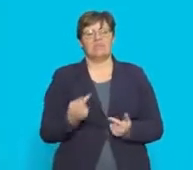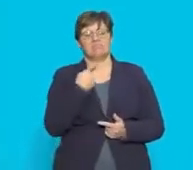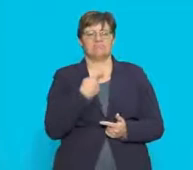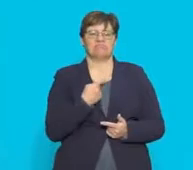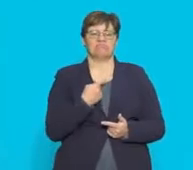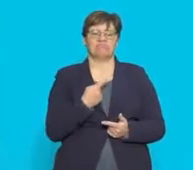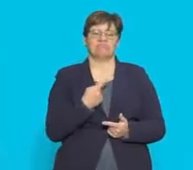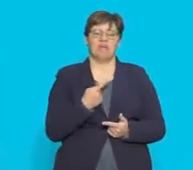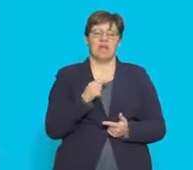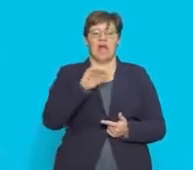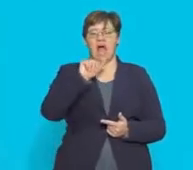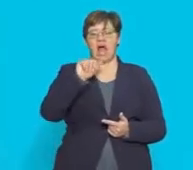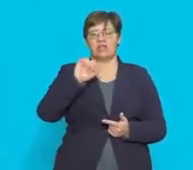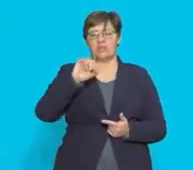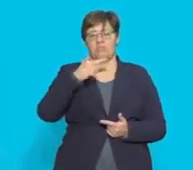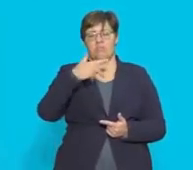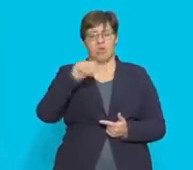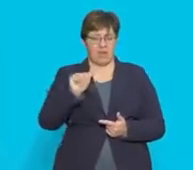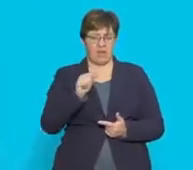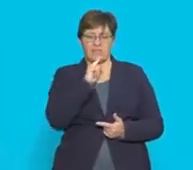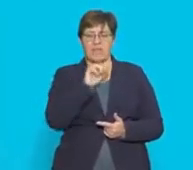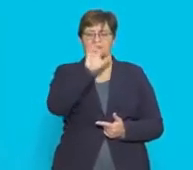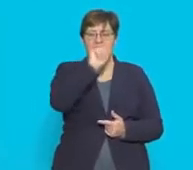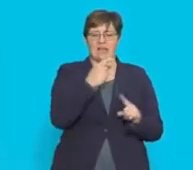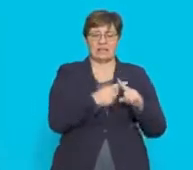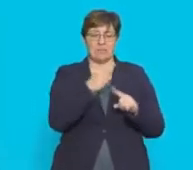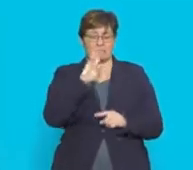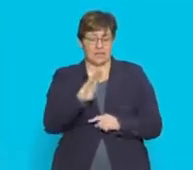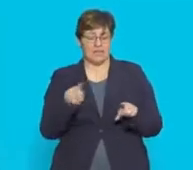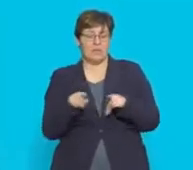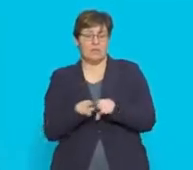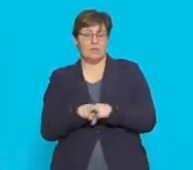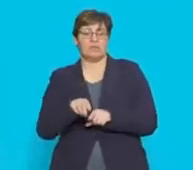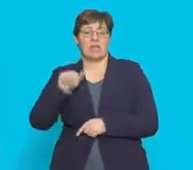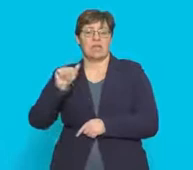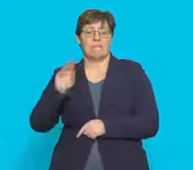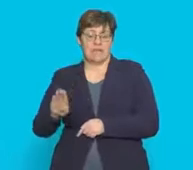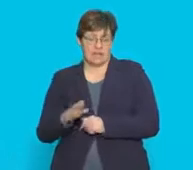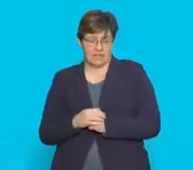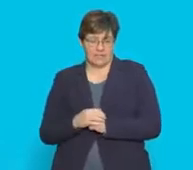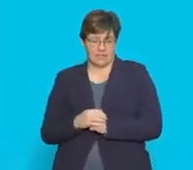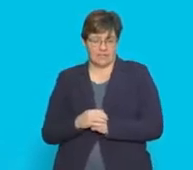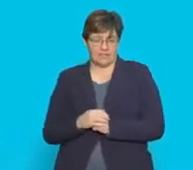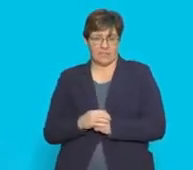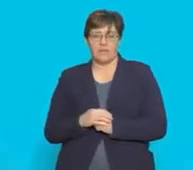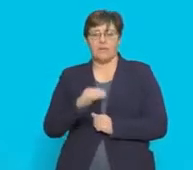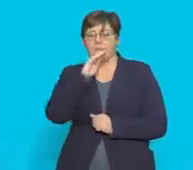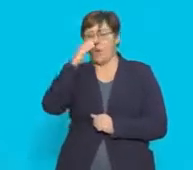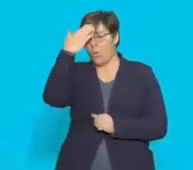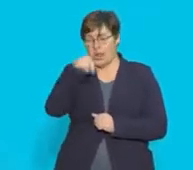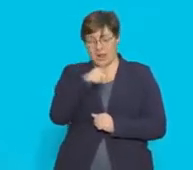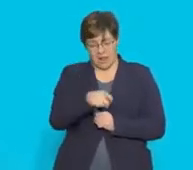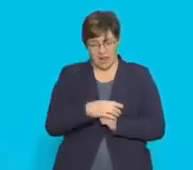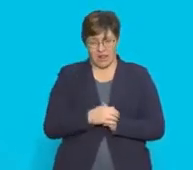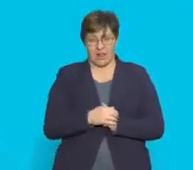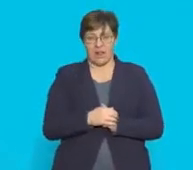in terms of algebra, right? If I have a times b is equals to ab, then we know that